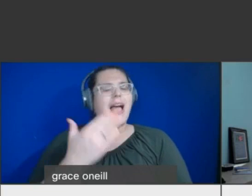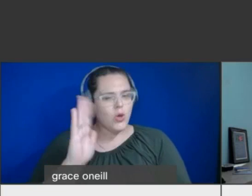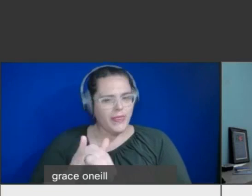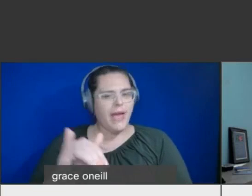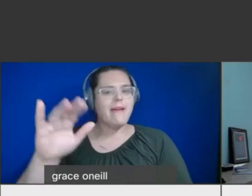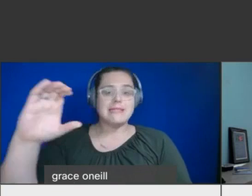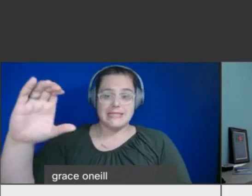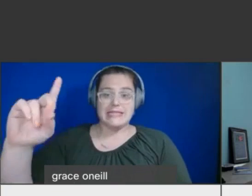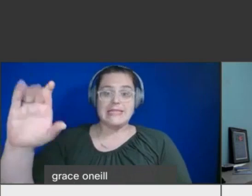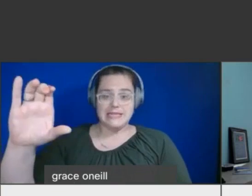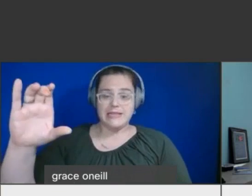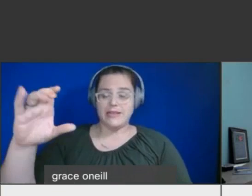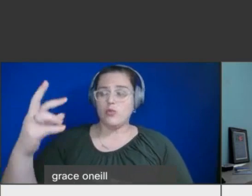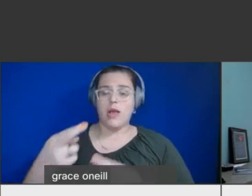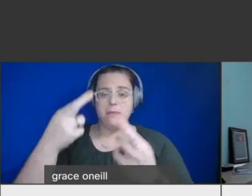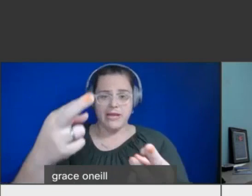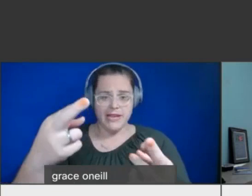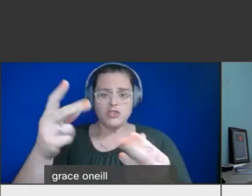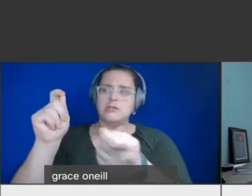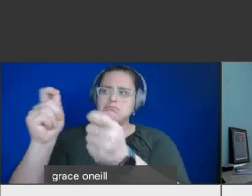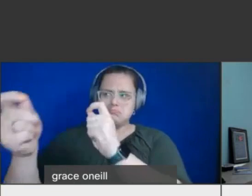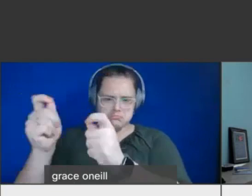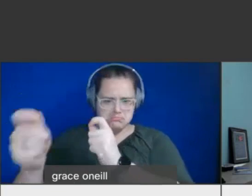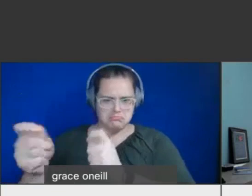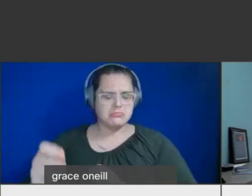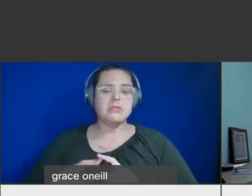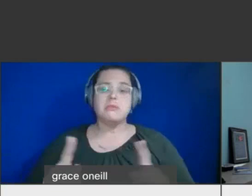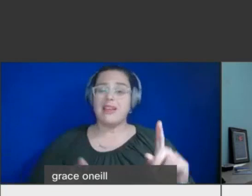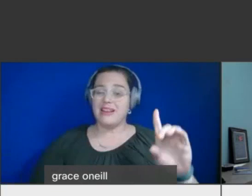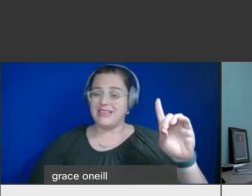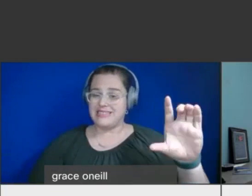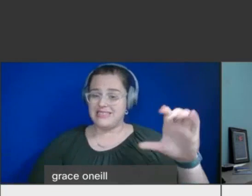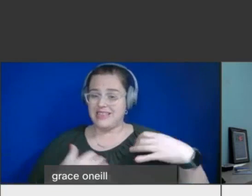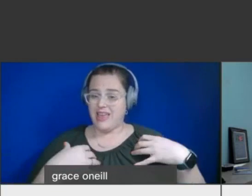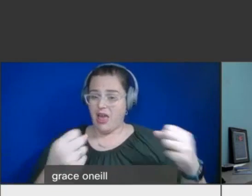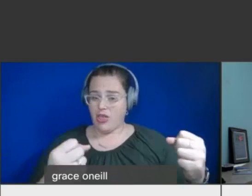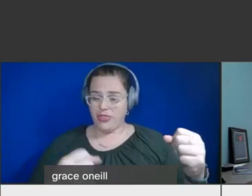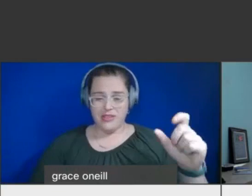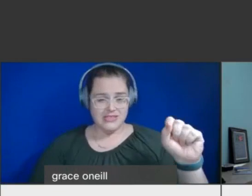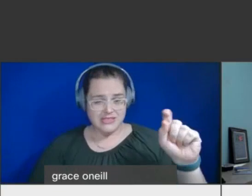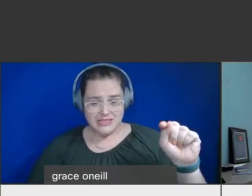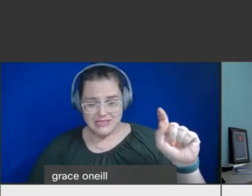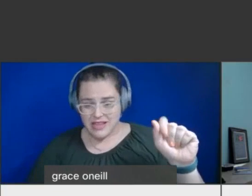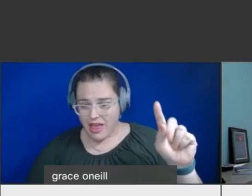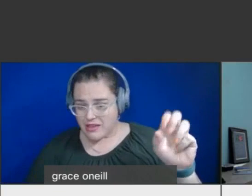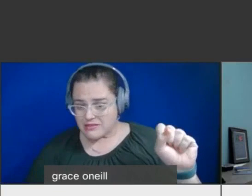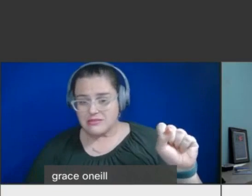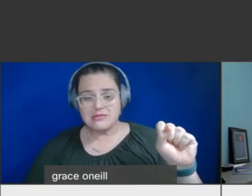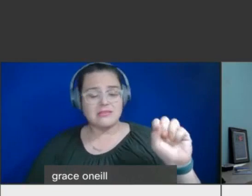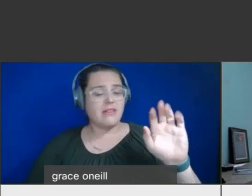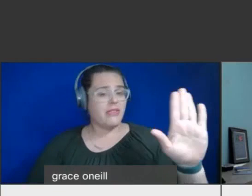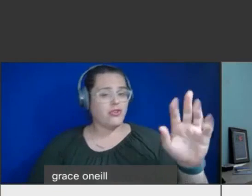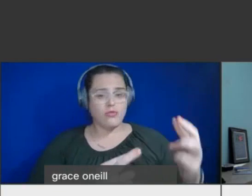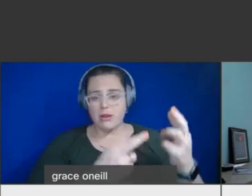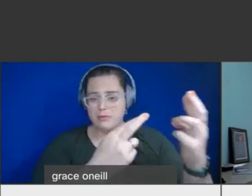recommendations, but I don't know that the DC Health what the status of the DC health